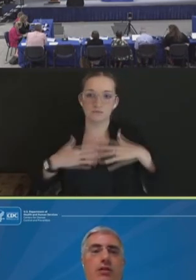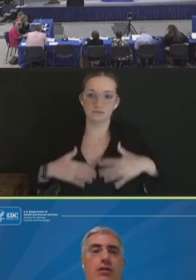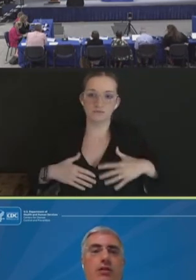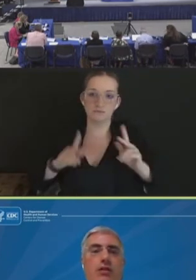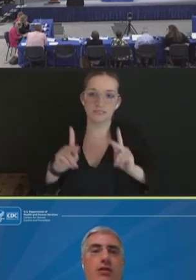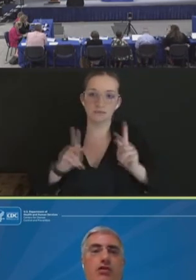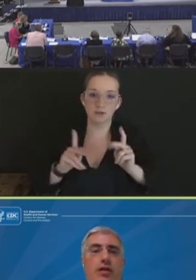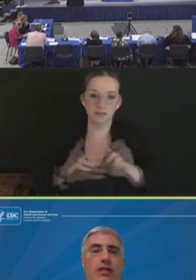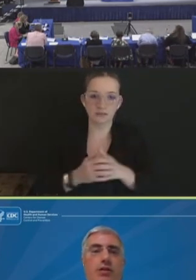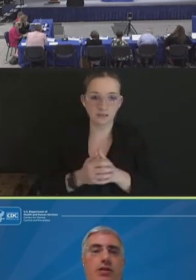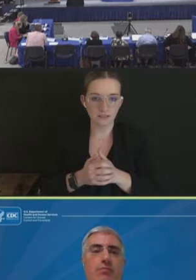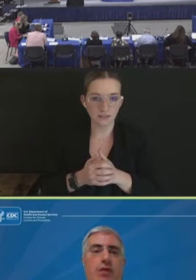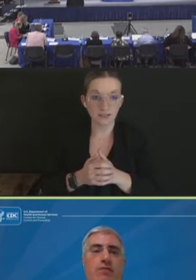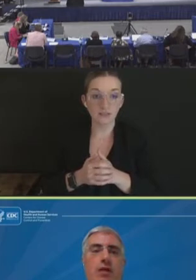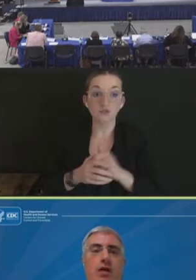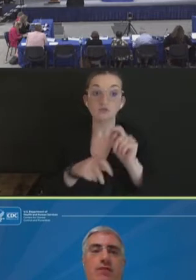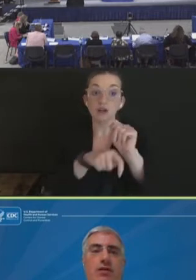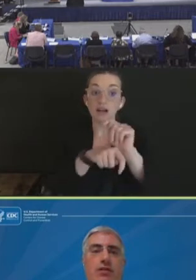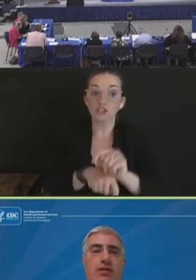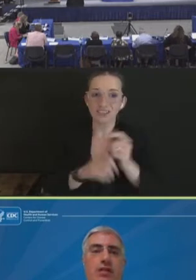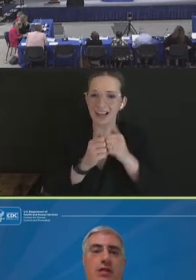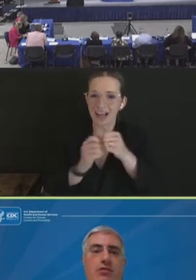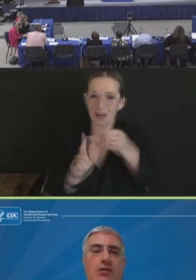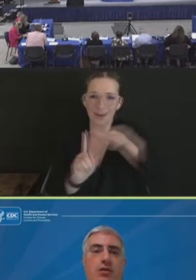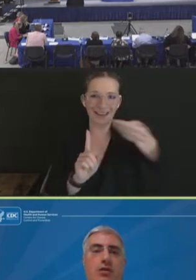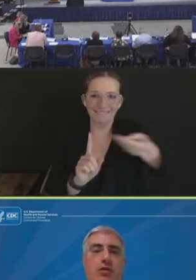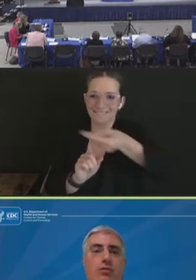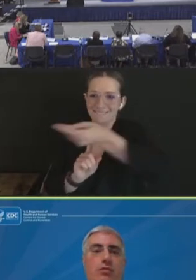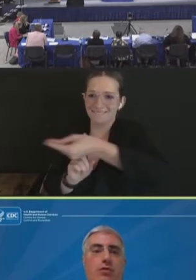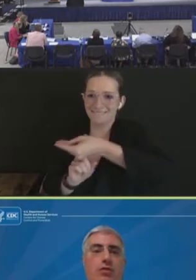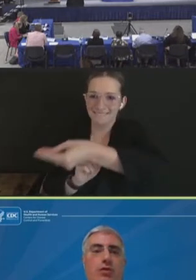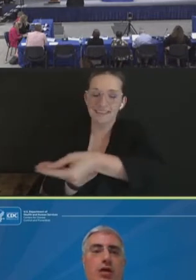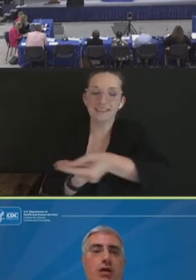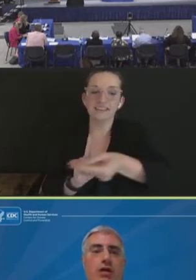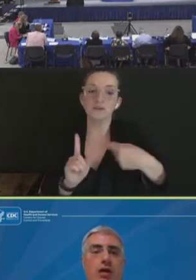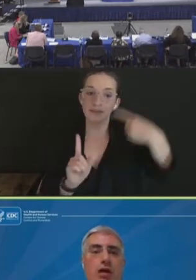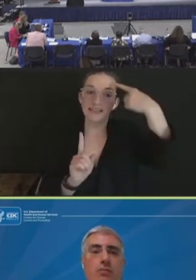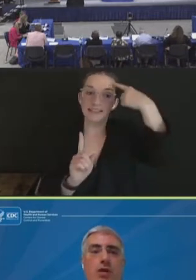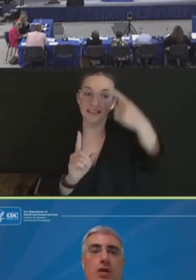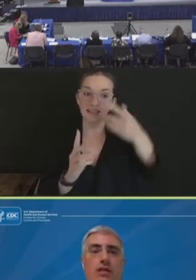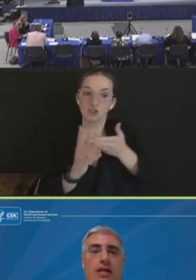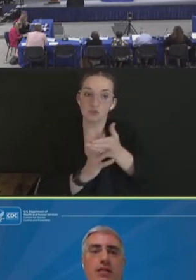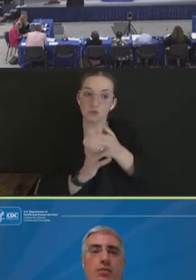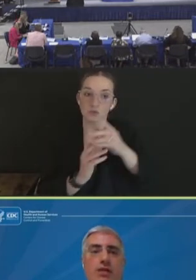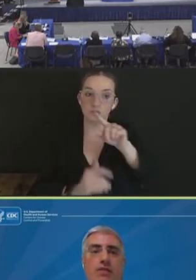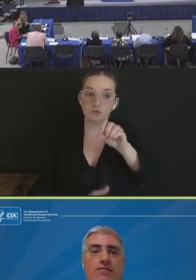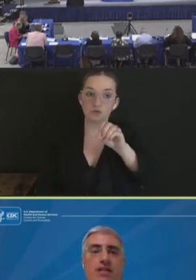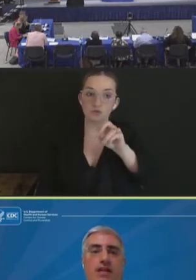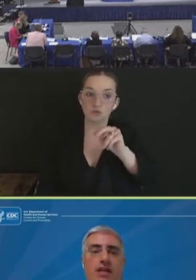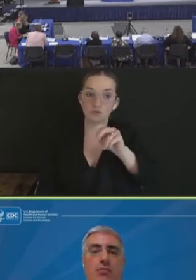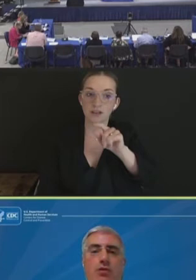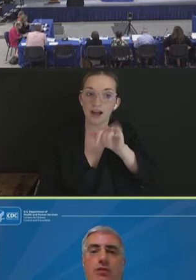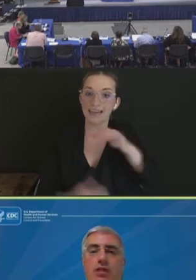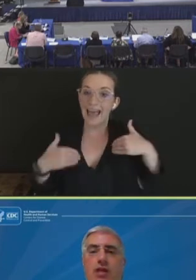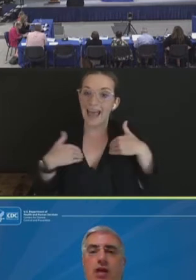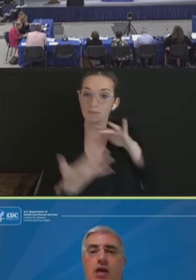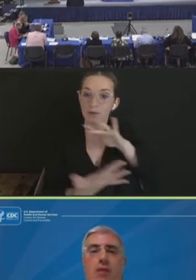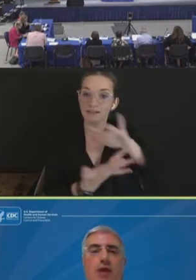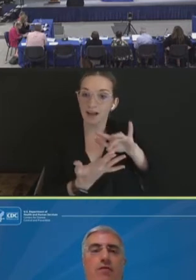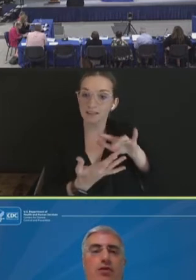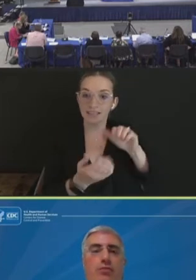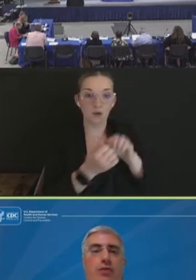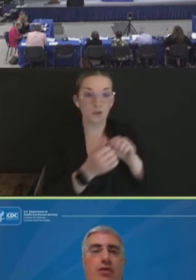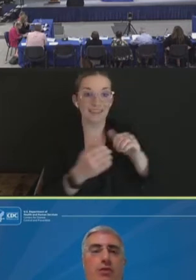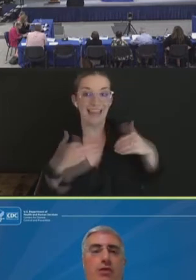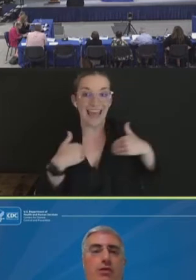Traditionally, the transmission of monkeypox virus is thought to occur through zoonotic contacts with infected animals.